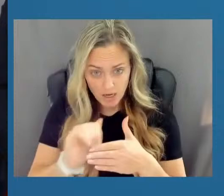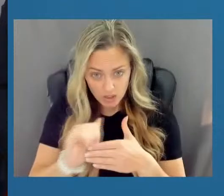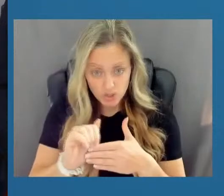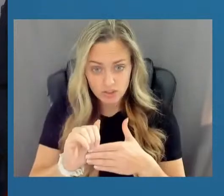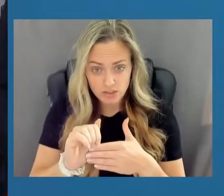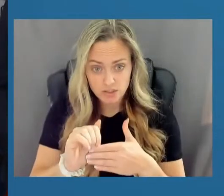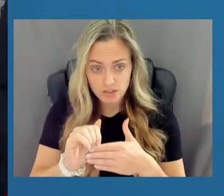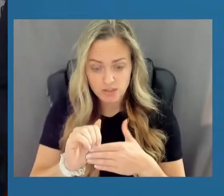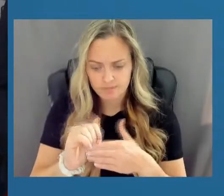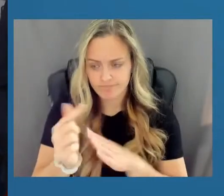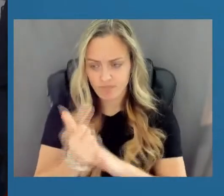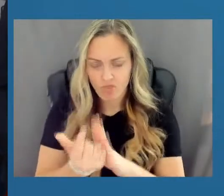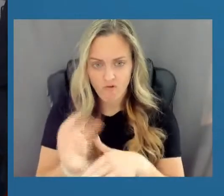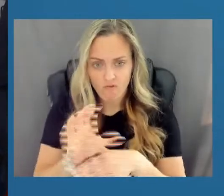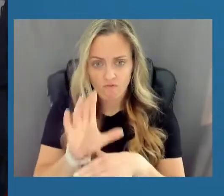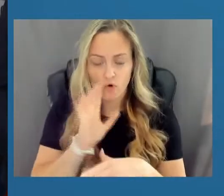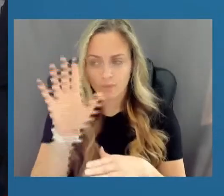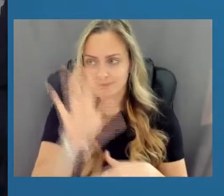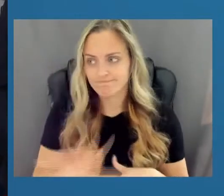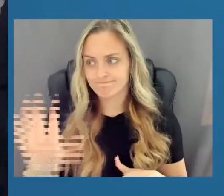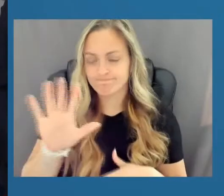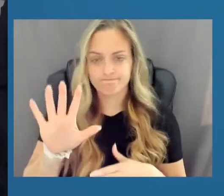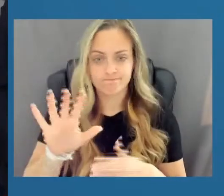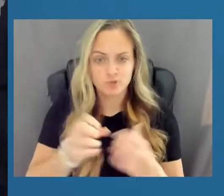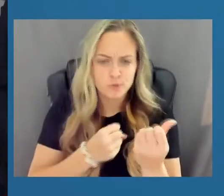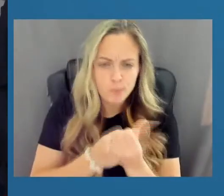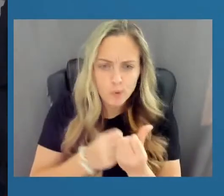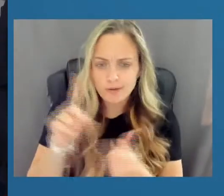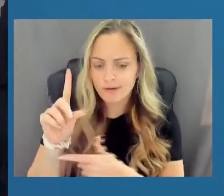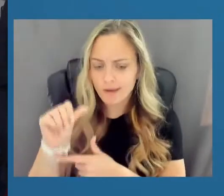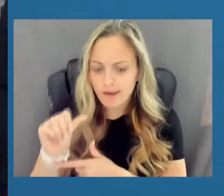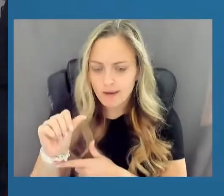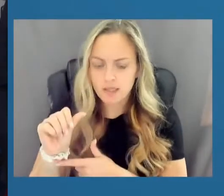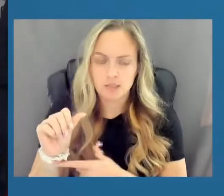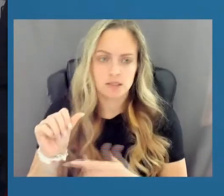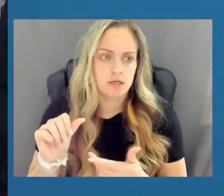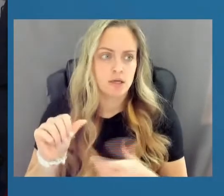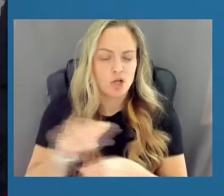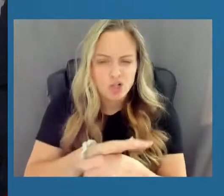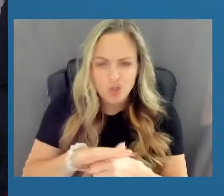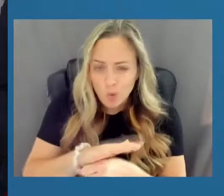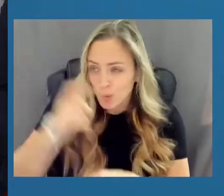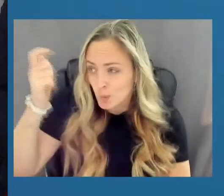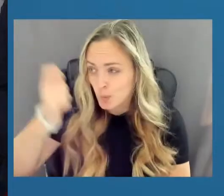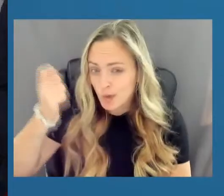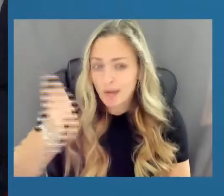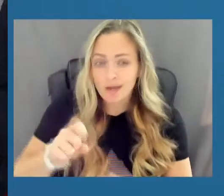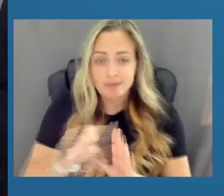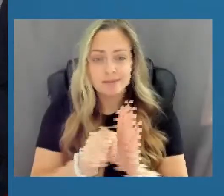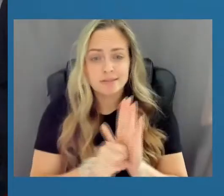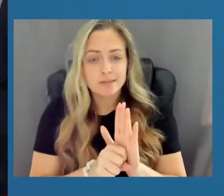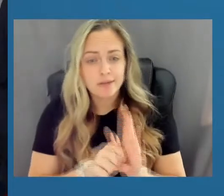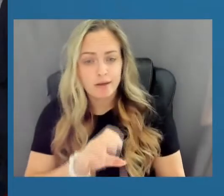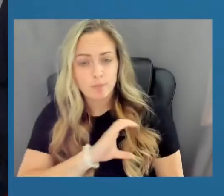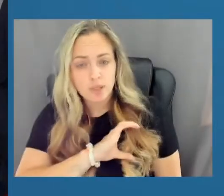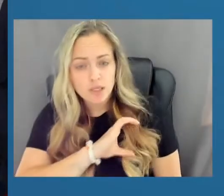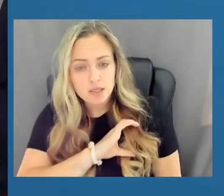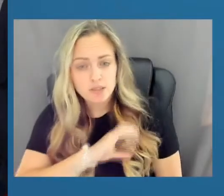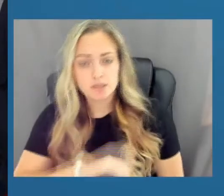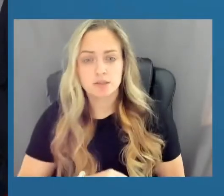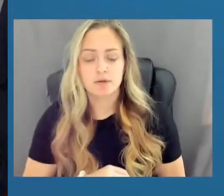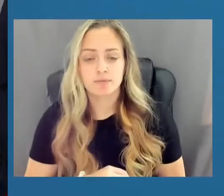law enforcement across the array of supporting our district attorneys and local grants and our state police work, and really